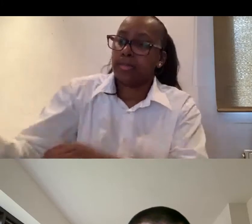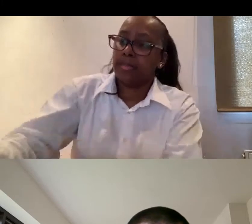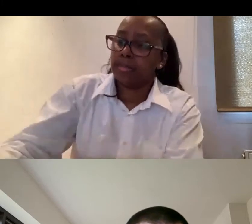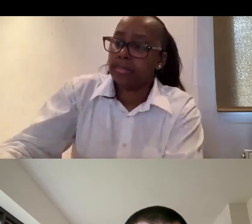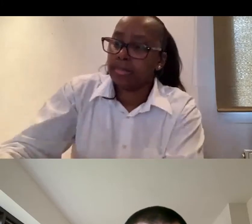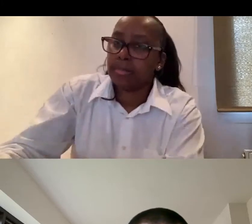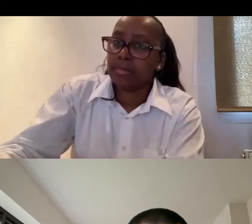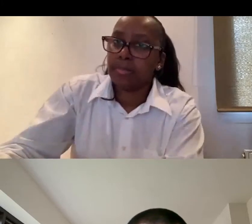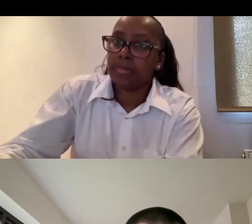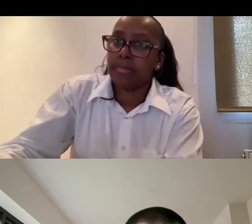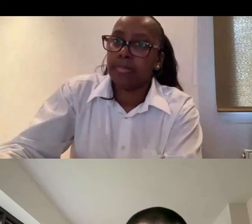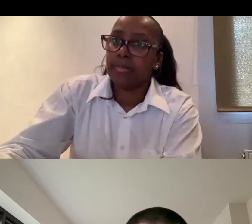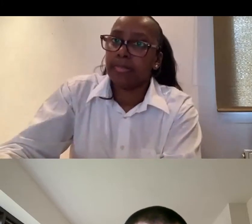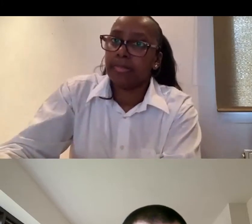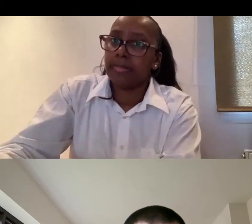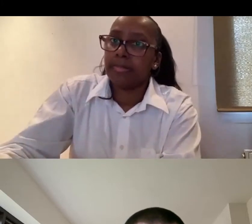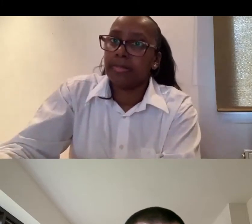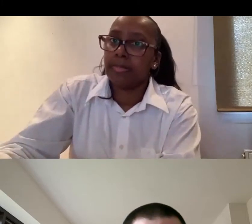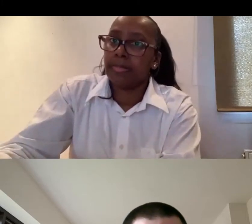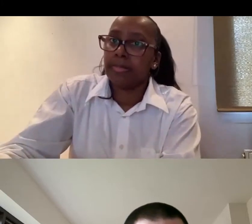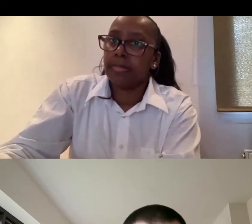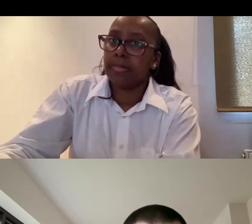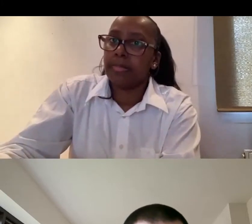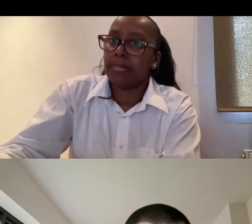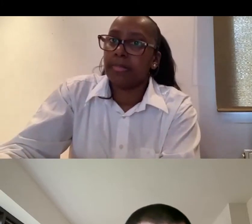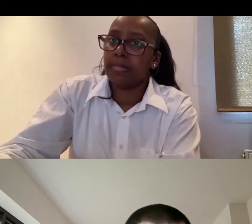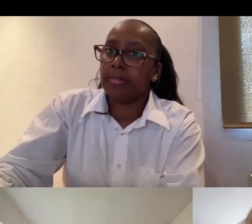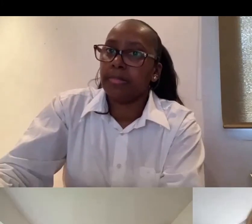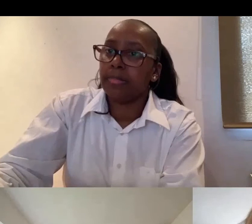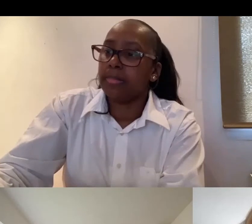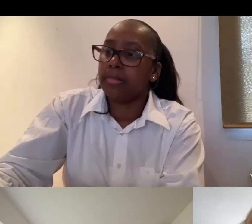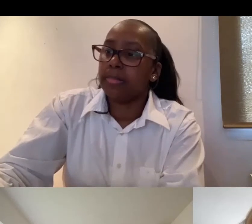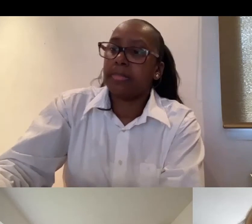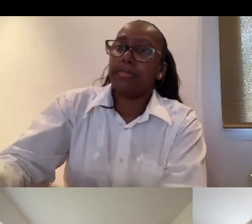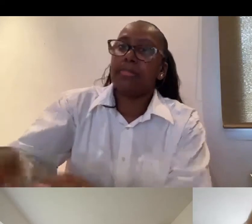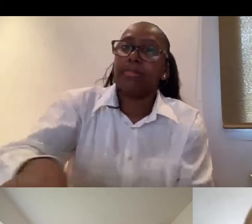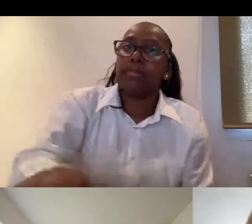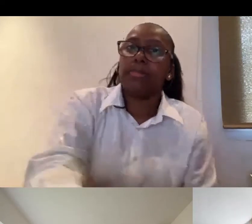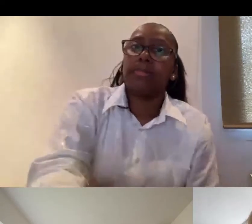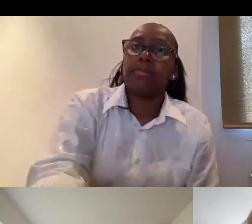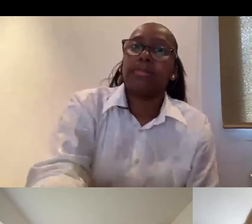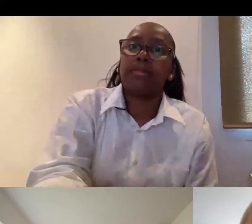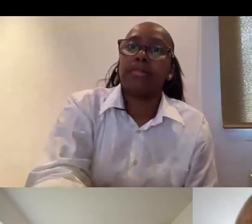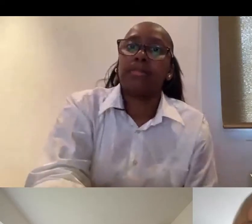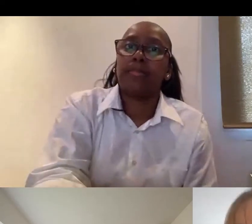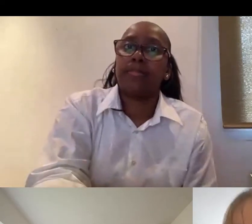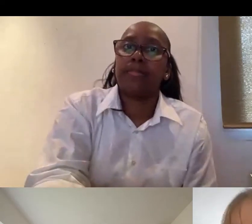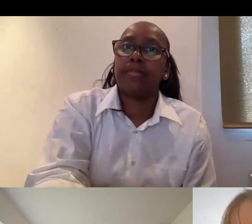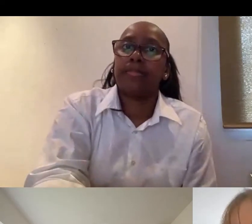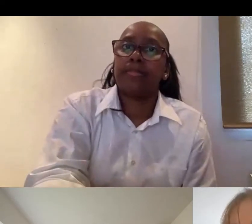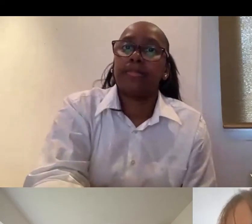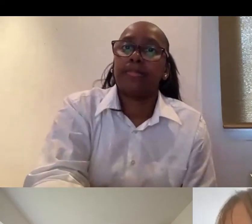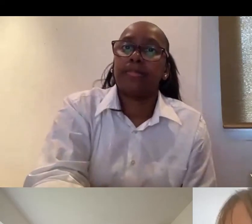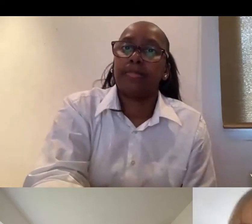We've got a very quiet bunch today. We've got a very quiet bunch. Hi, Dave. There's some questions that have come through in